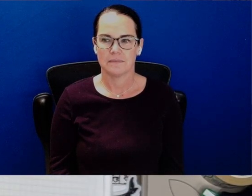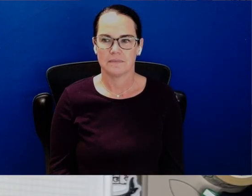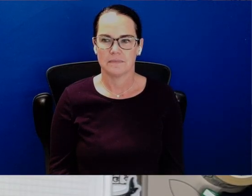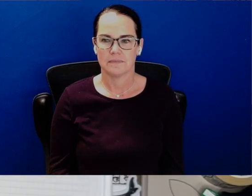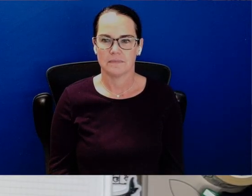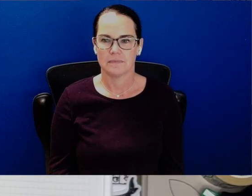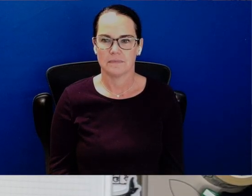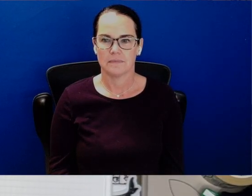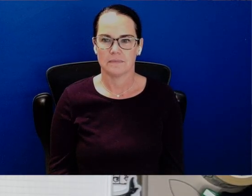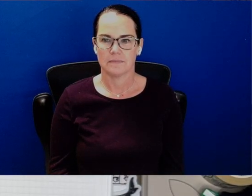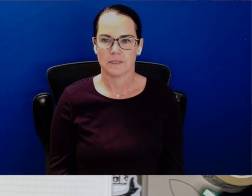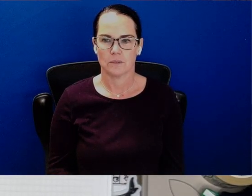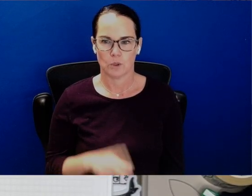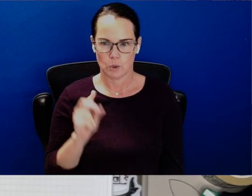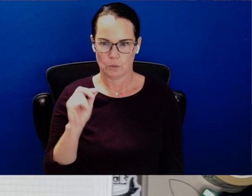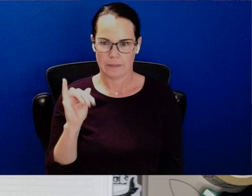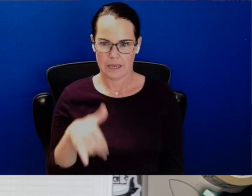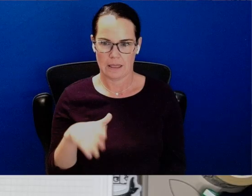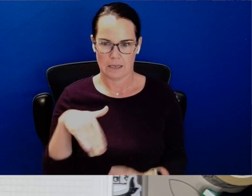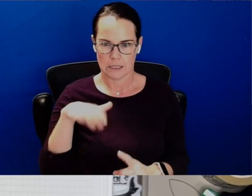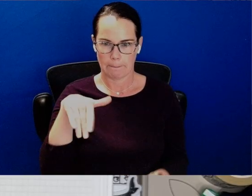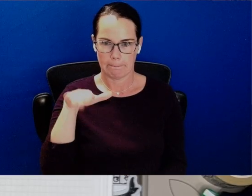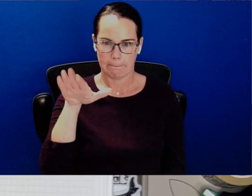All right, do this up here.